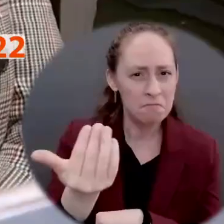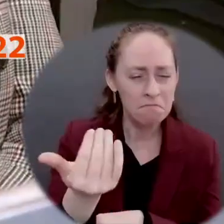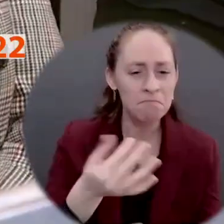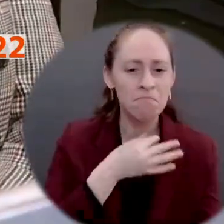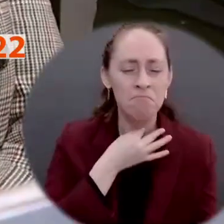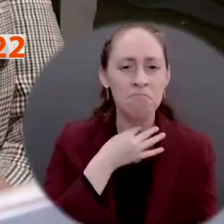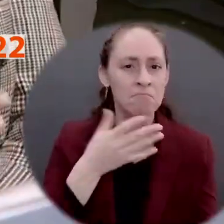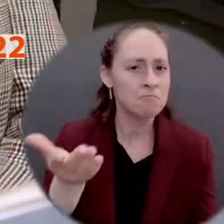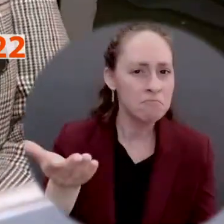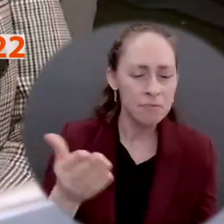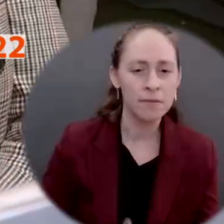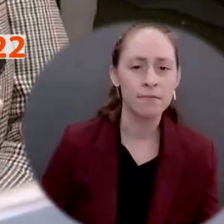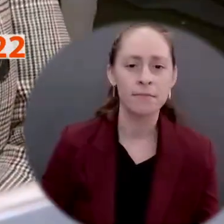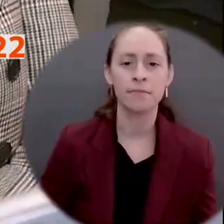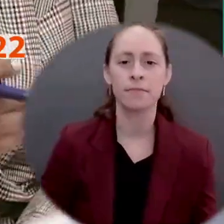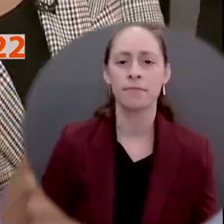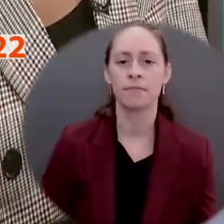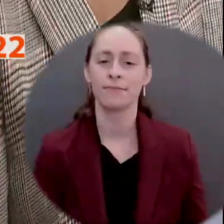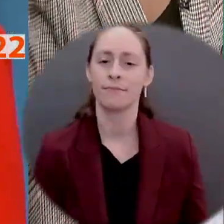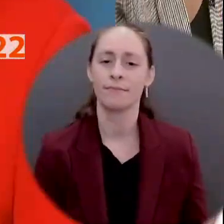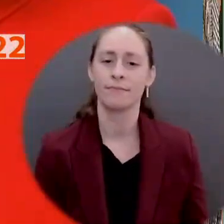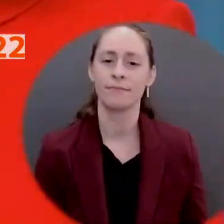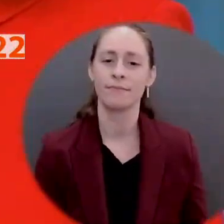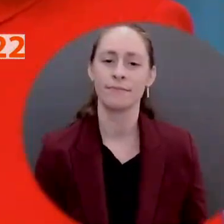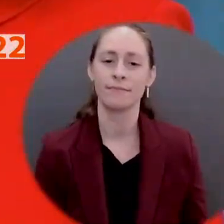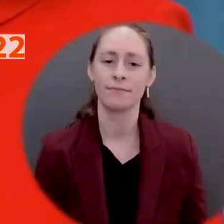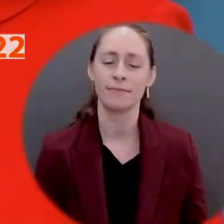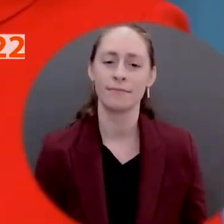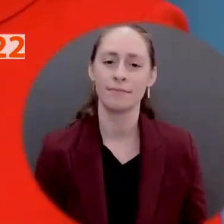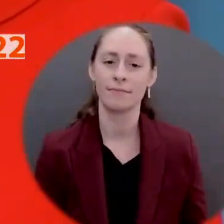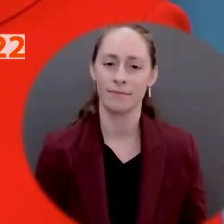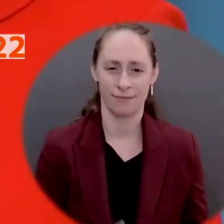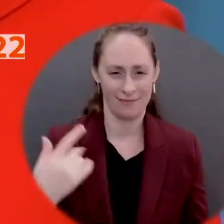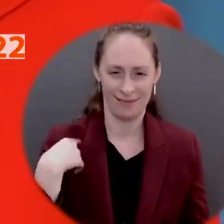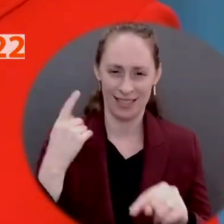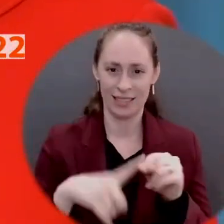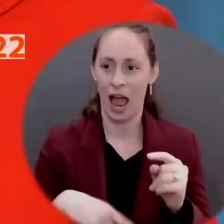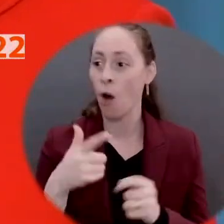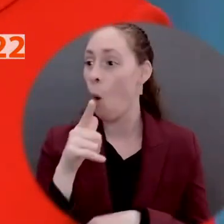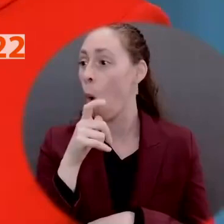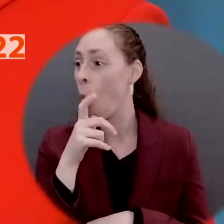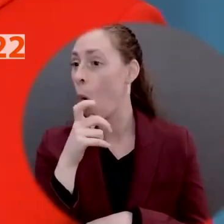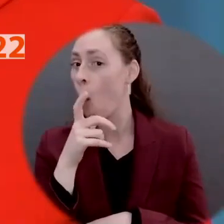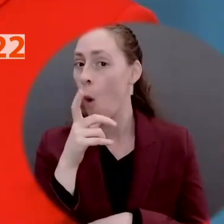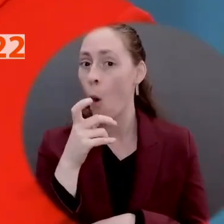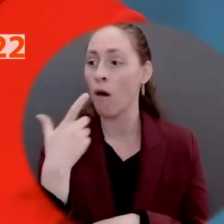region, there hasn't been a military invasion? What we had conveyed last